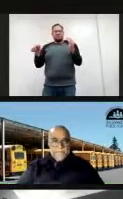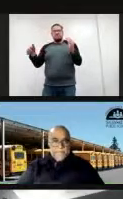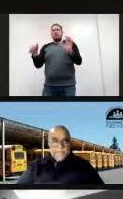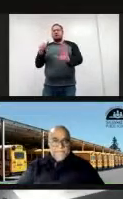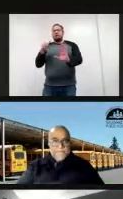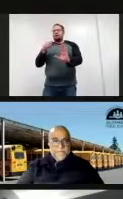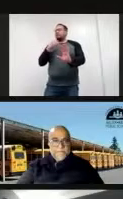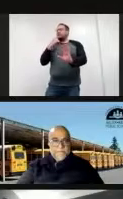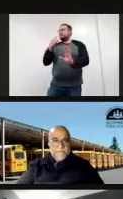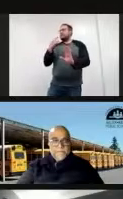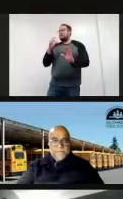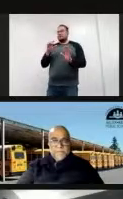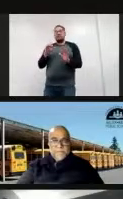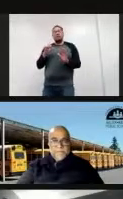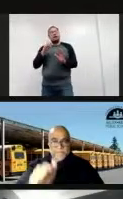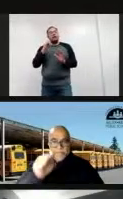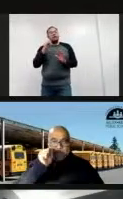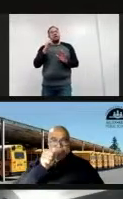speak to that.